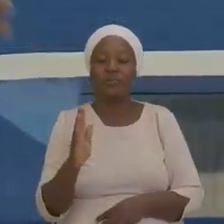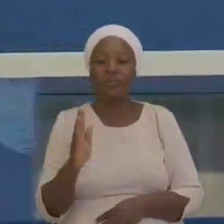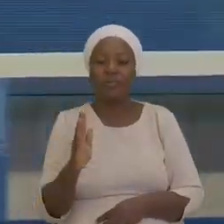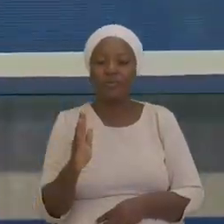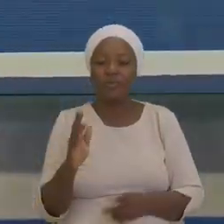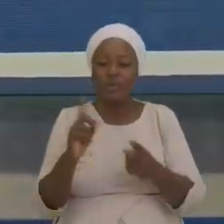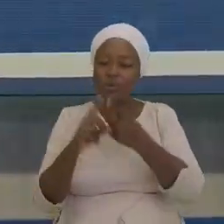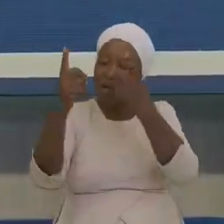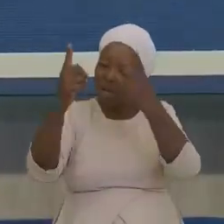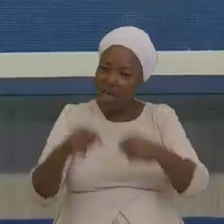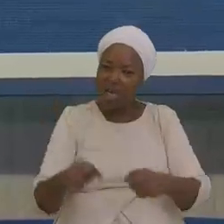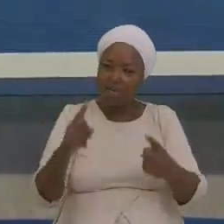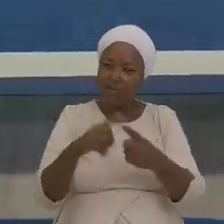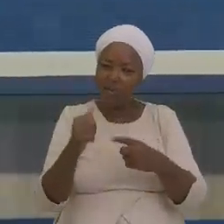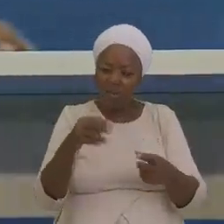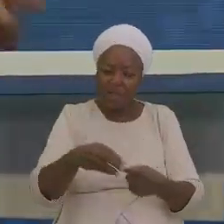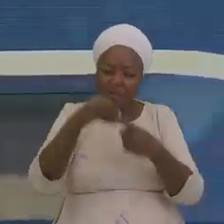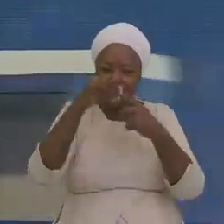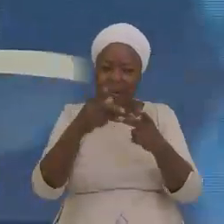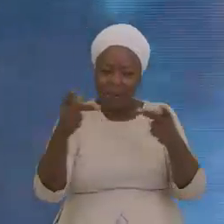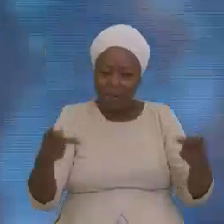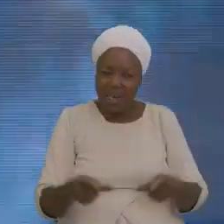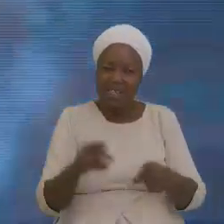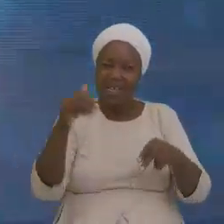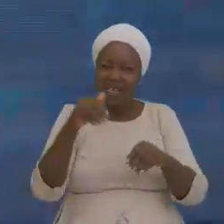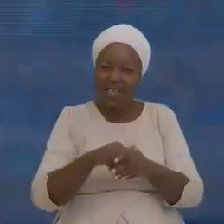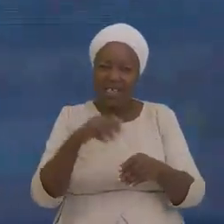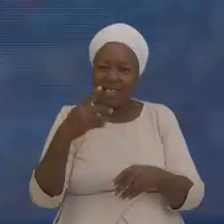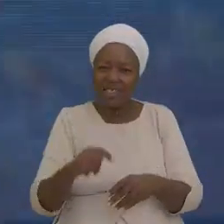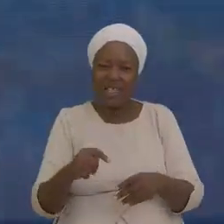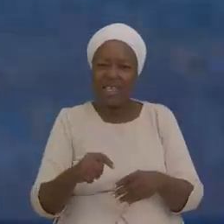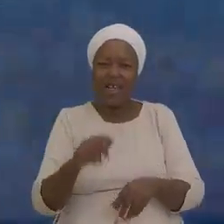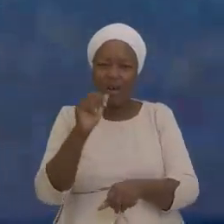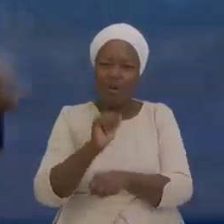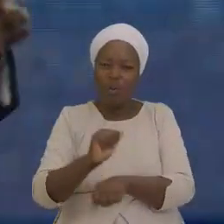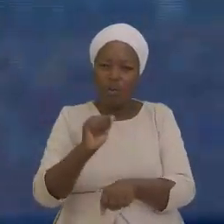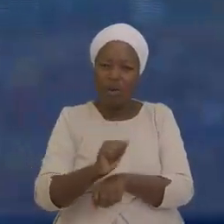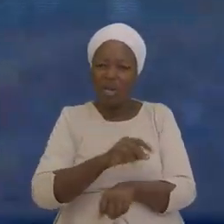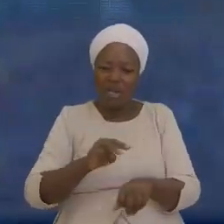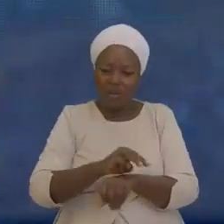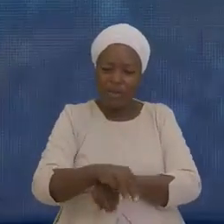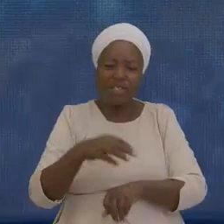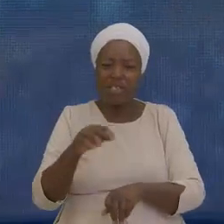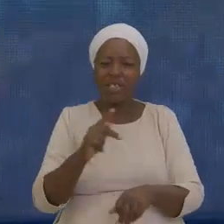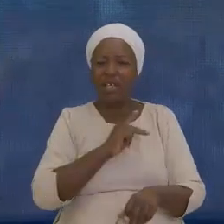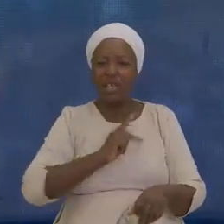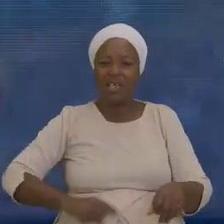To come to a special place in the ministry and in the kingdom of